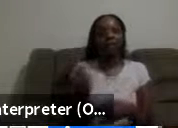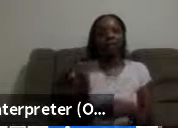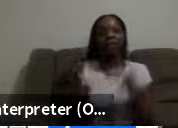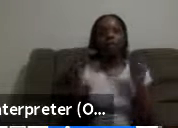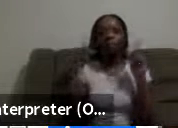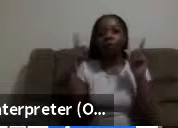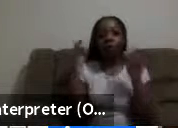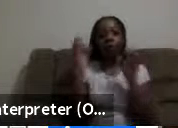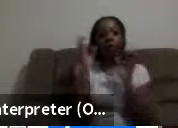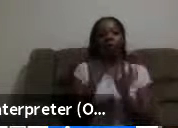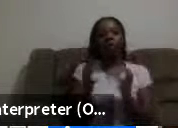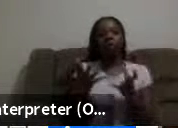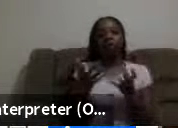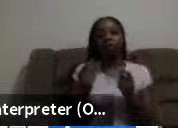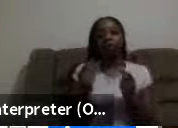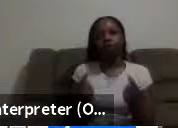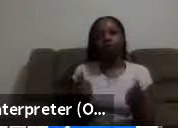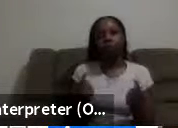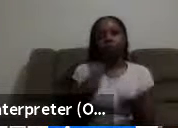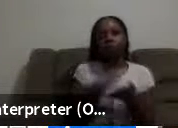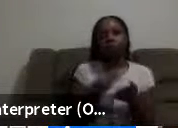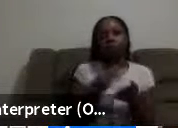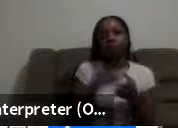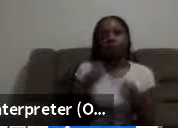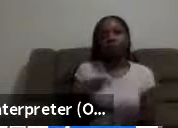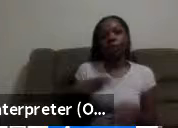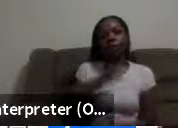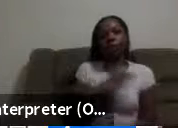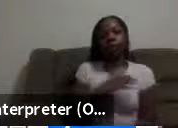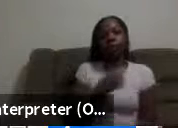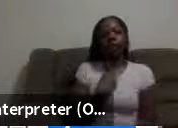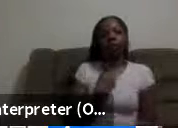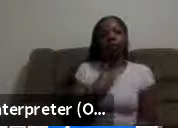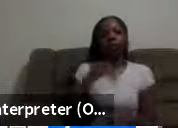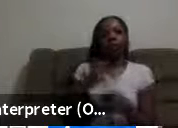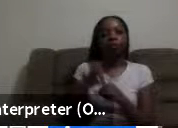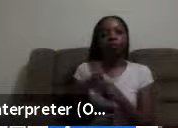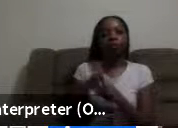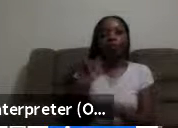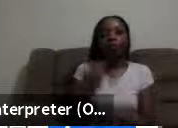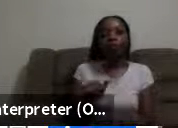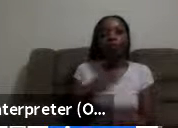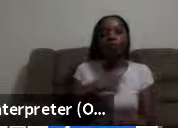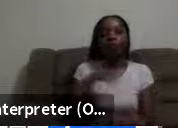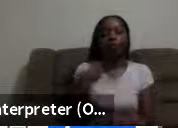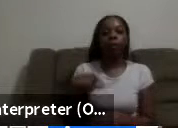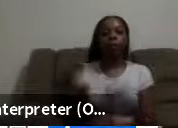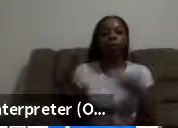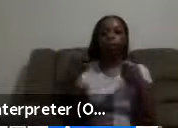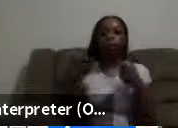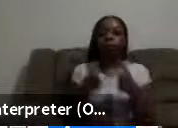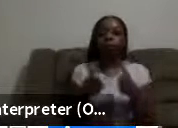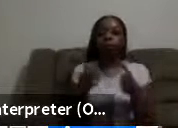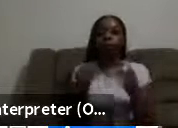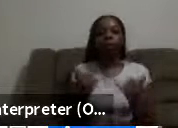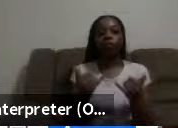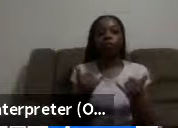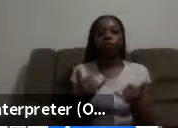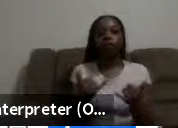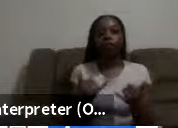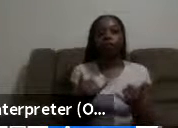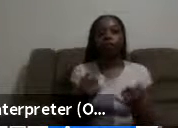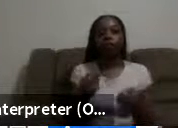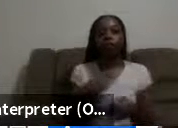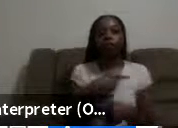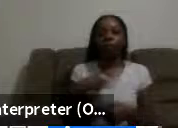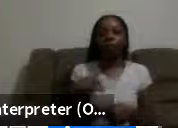the finance committee and myself, we voted on it. And we're the ones that, really focus on this, and we really think